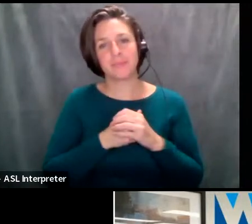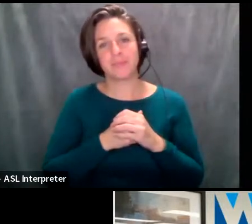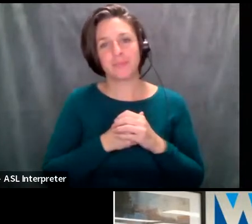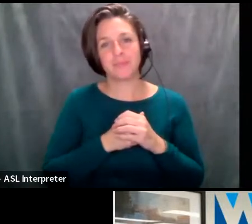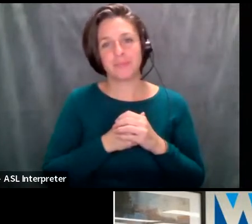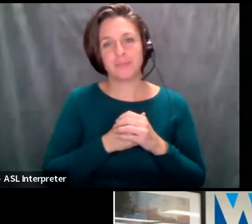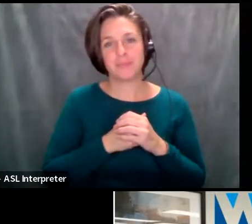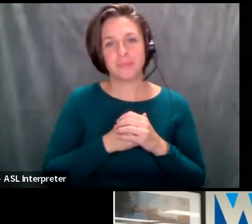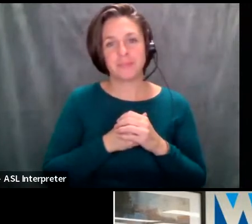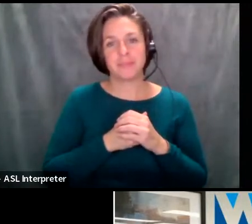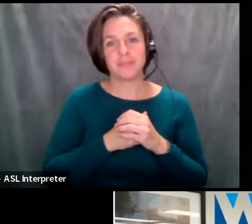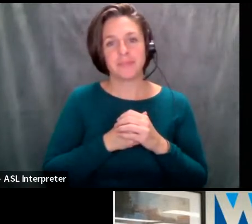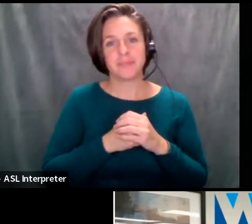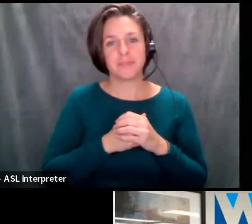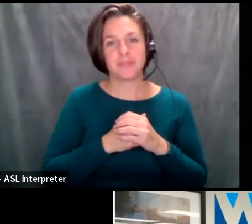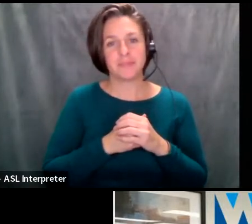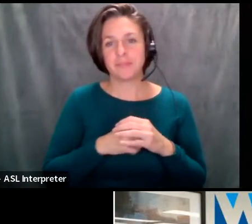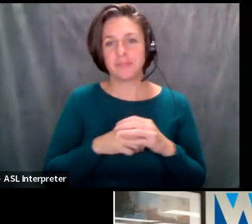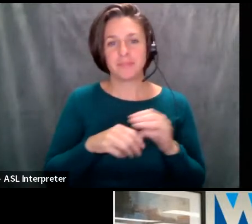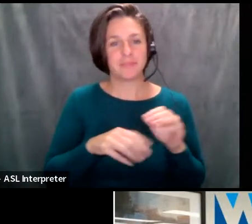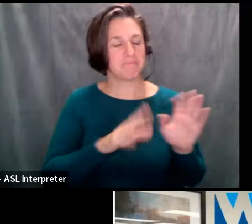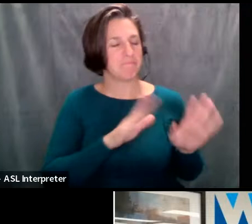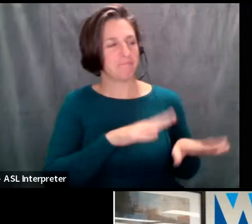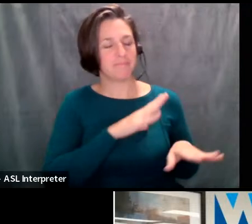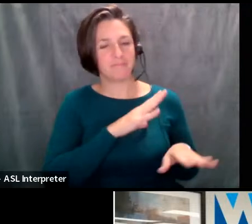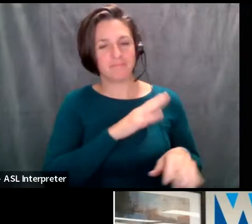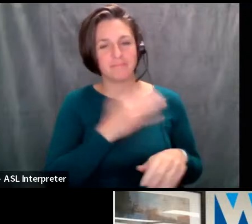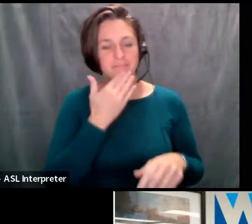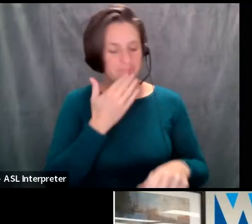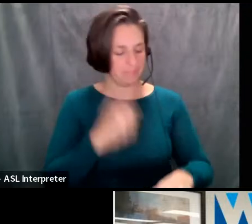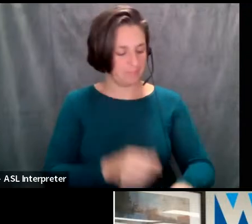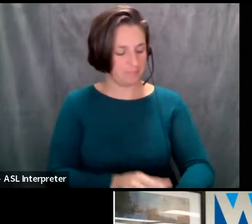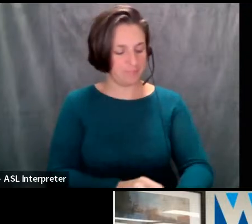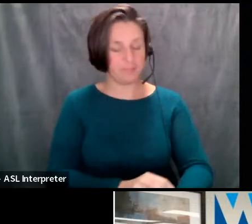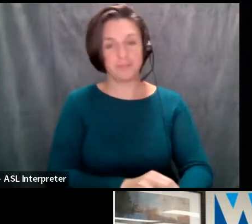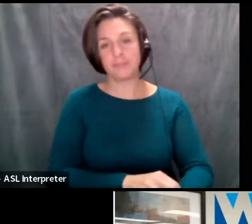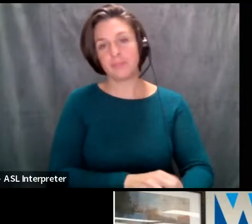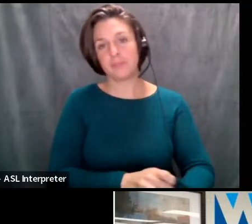Okay, that's okay. Thank you.